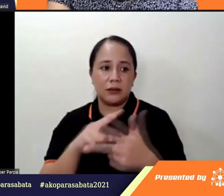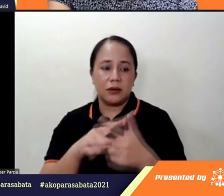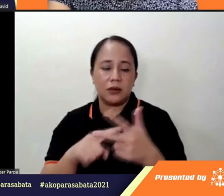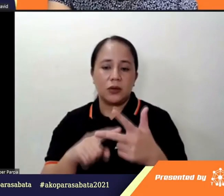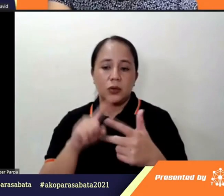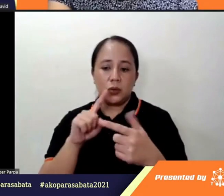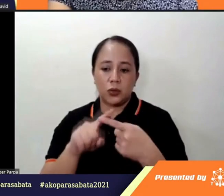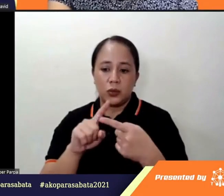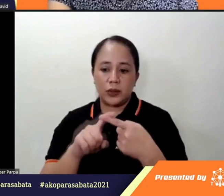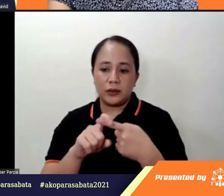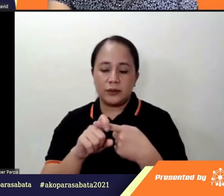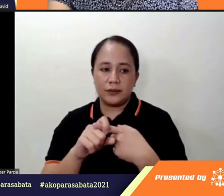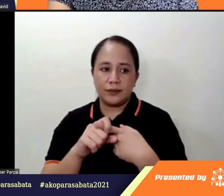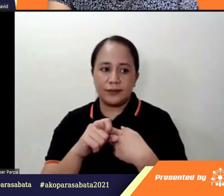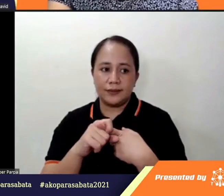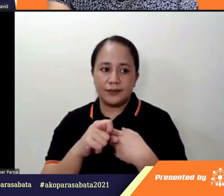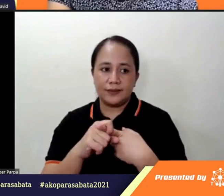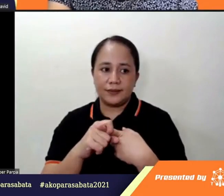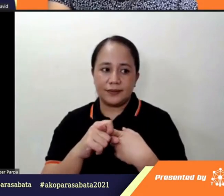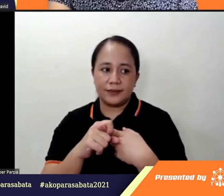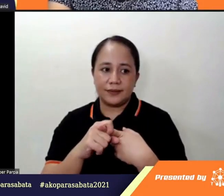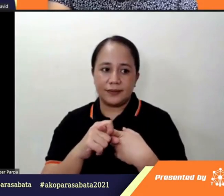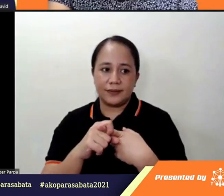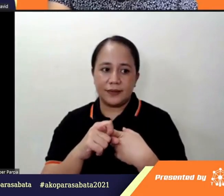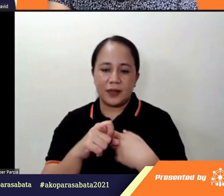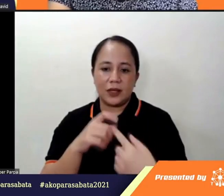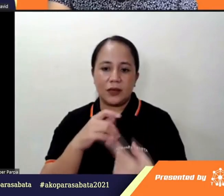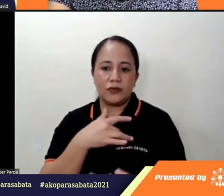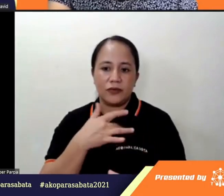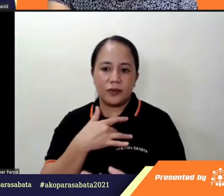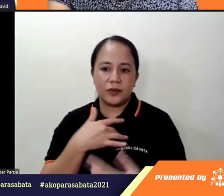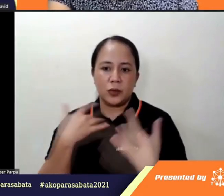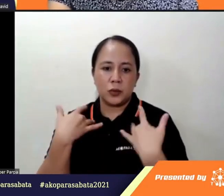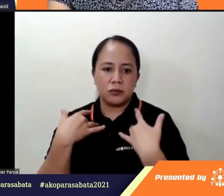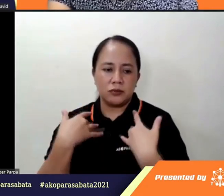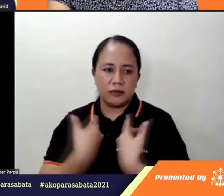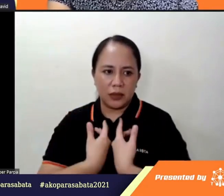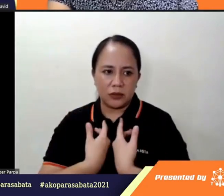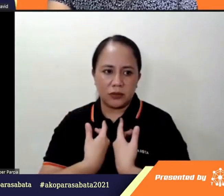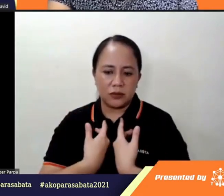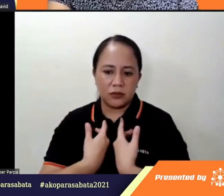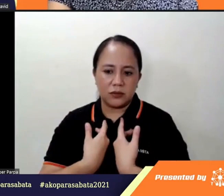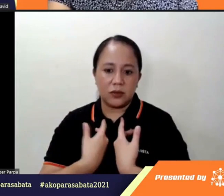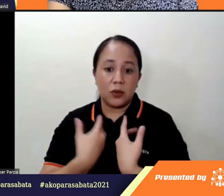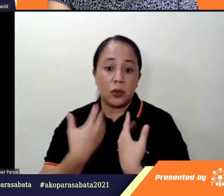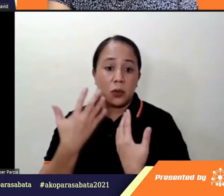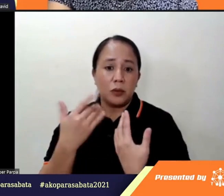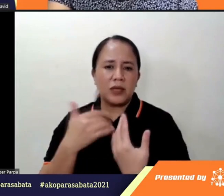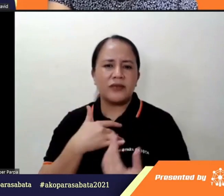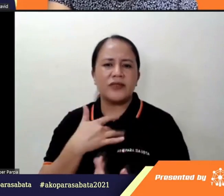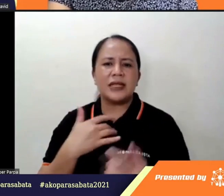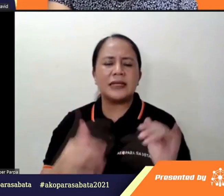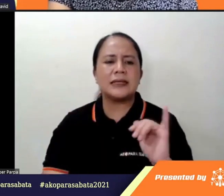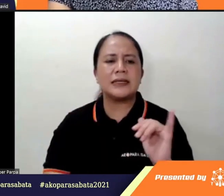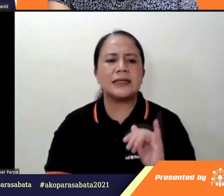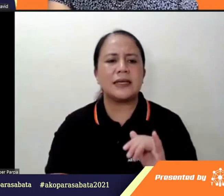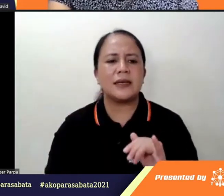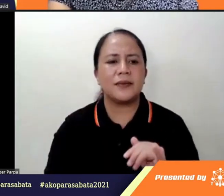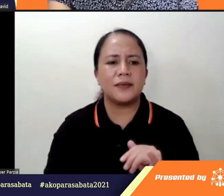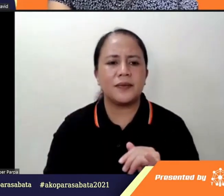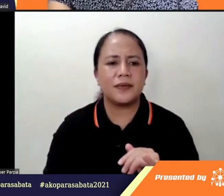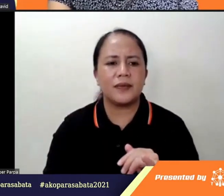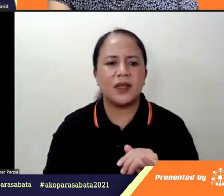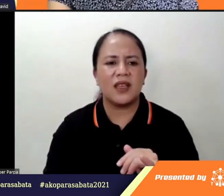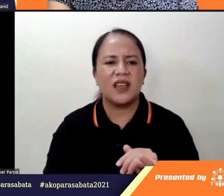one is the feeling of exhaustion. So parang alam mo yung pakiramdam mo minsan na upos ka